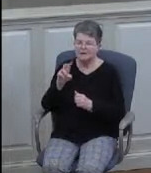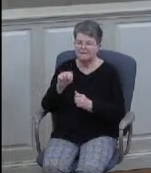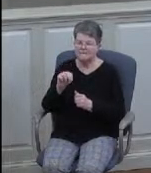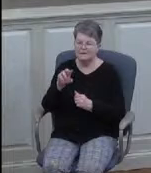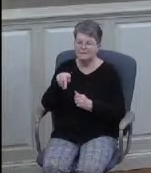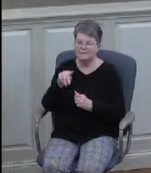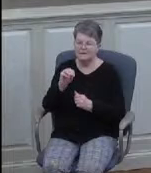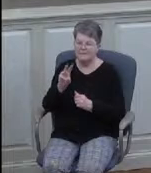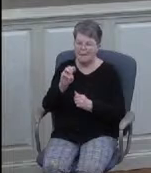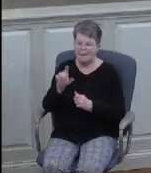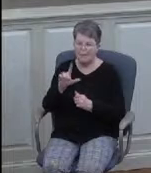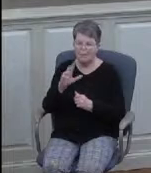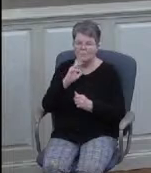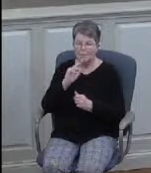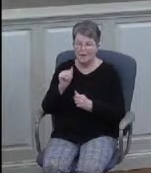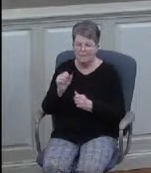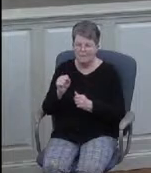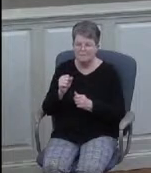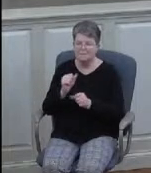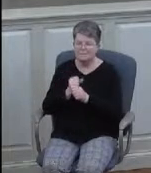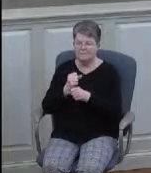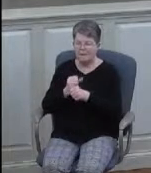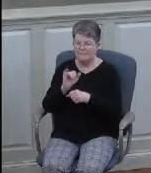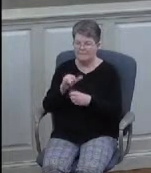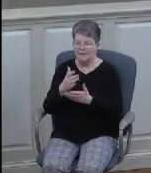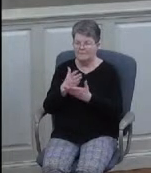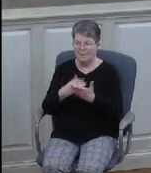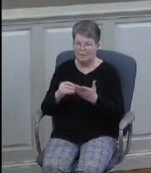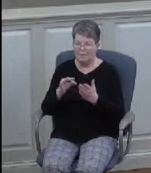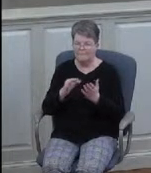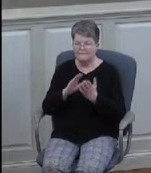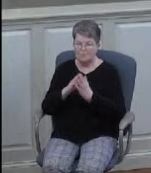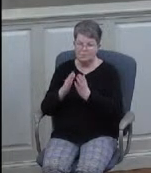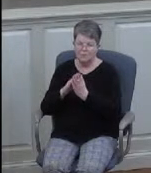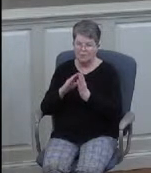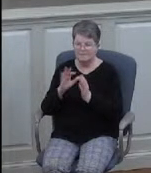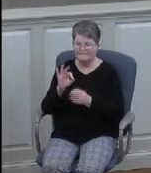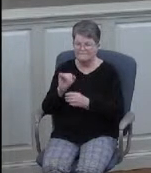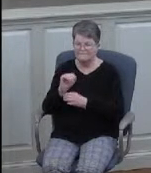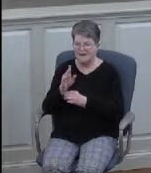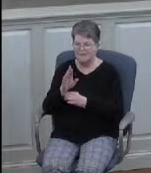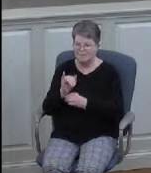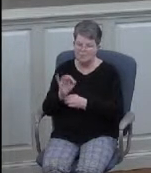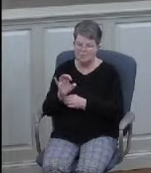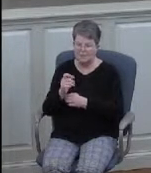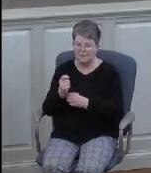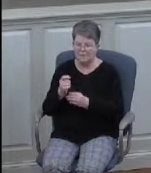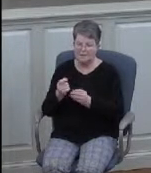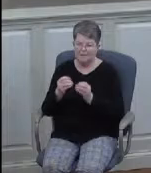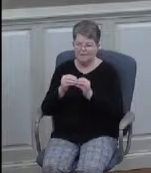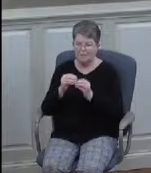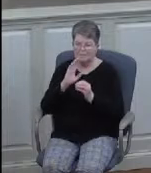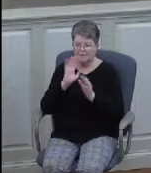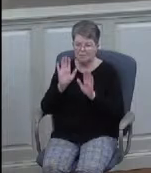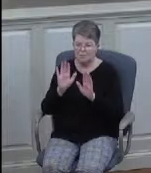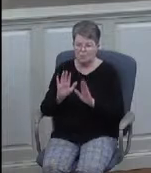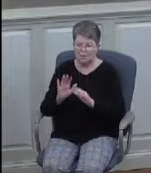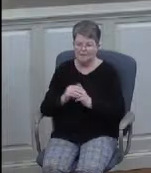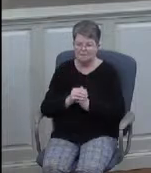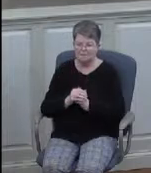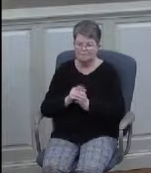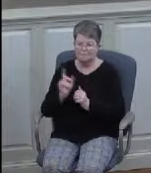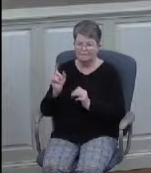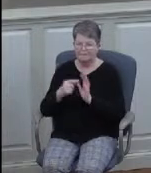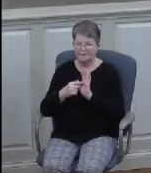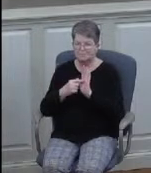to make that a part of the community fabric a little bit more, would be great. This is